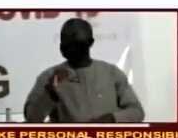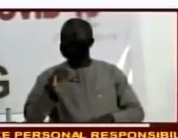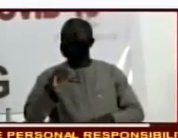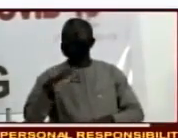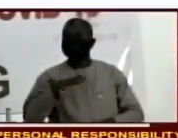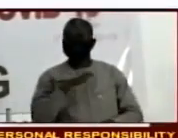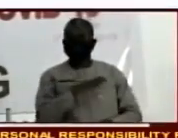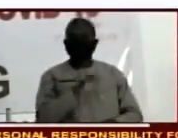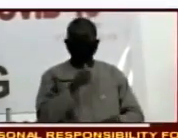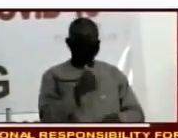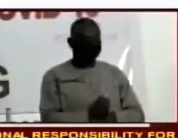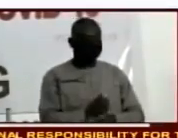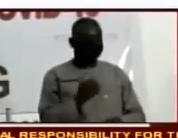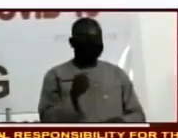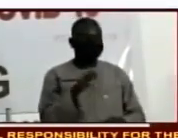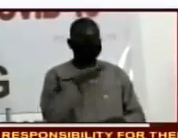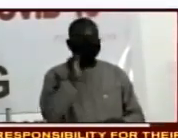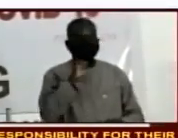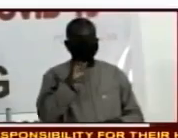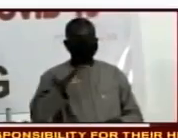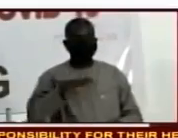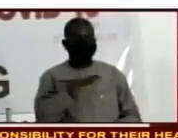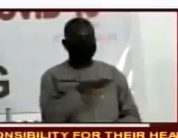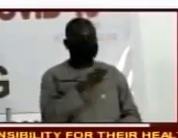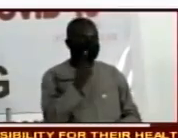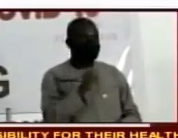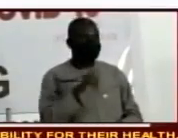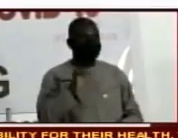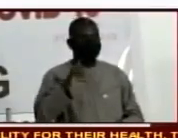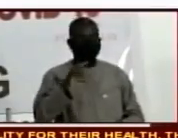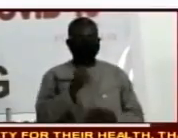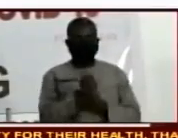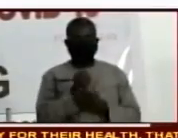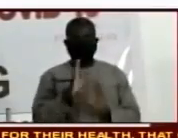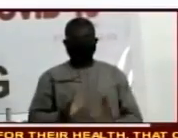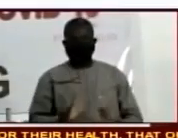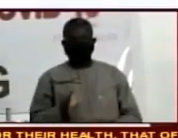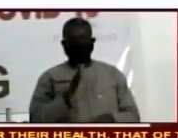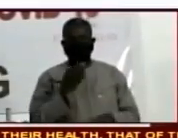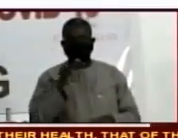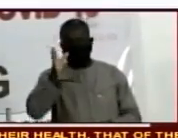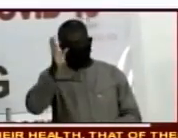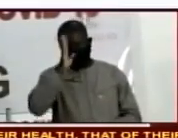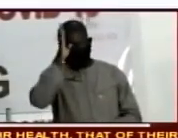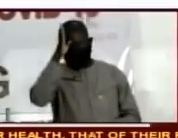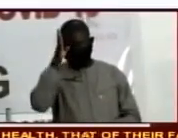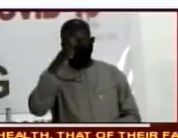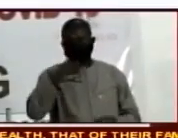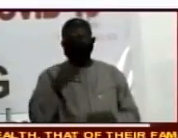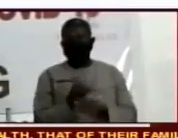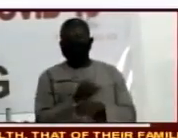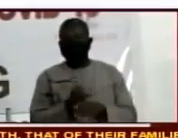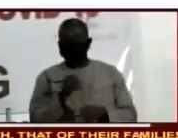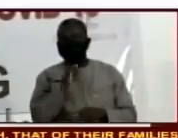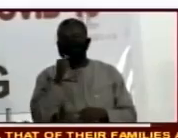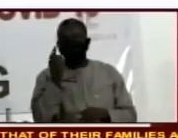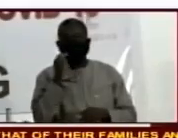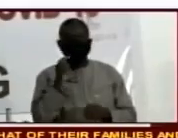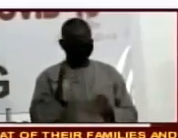a committee of stakeholders of the creative industry, and not just for the